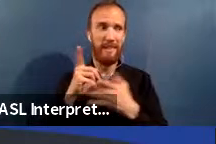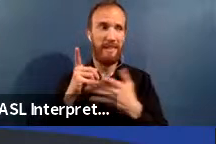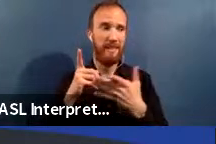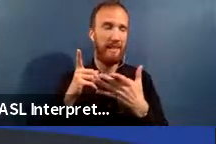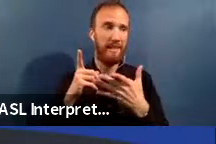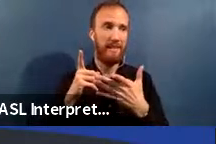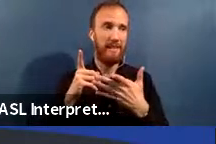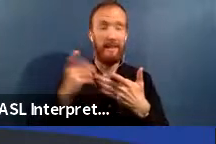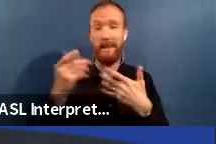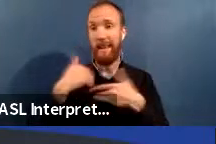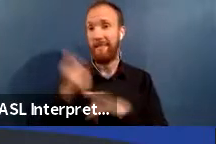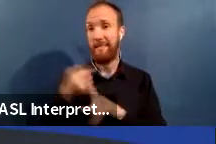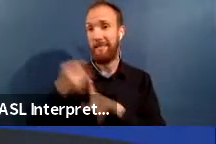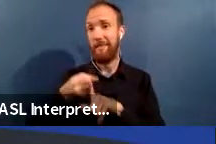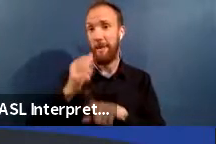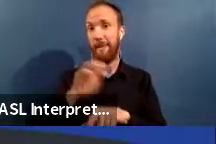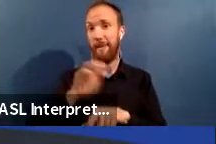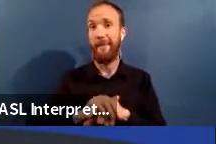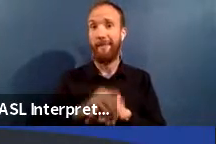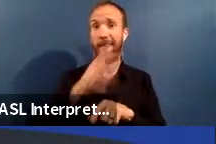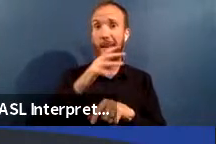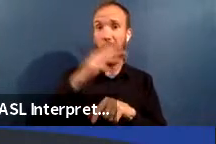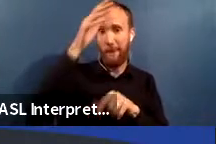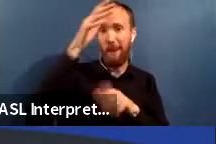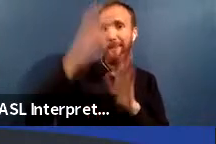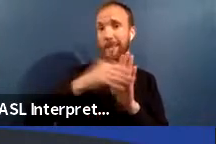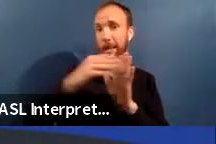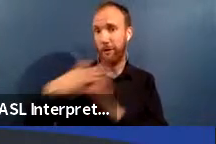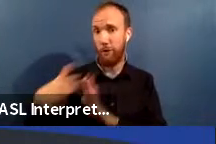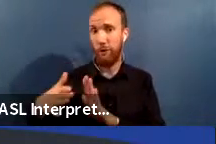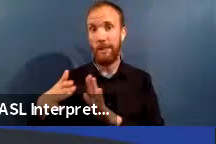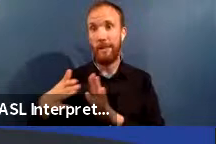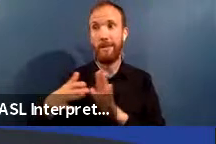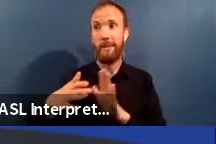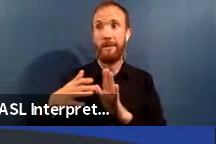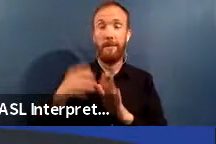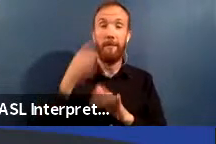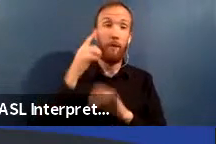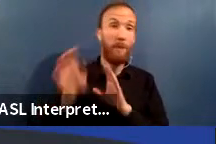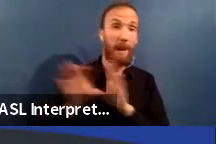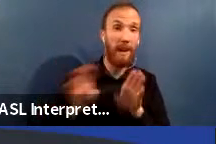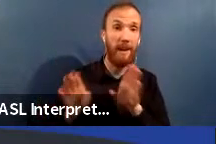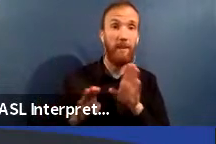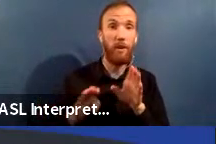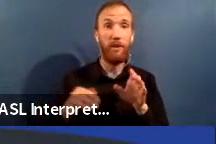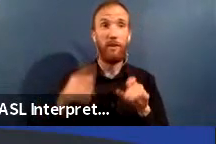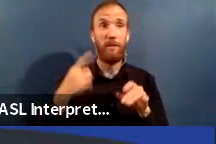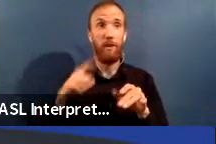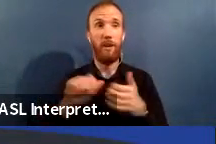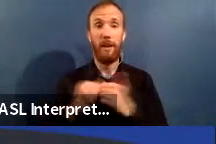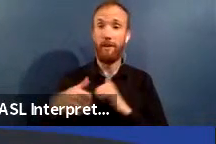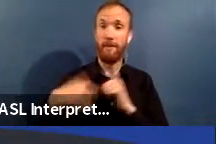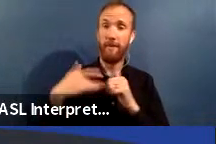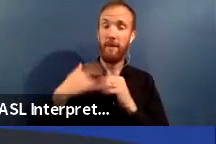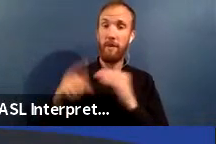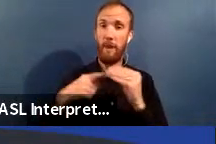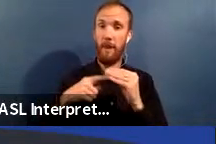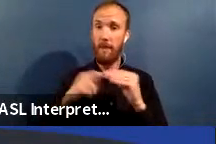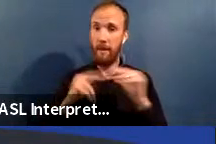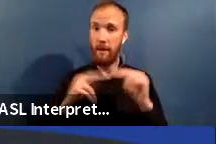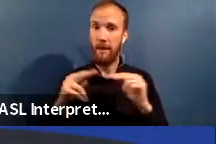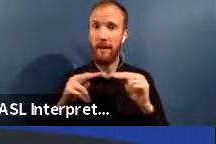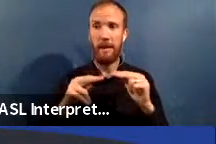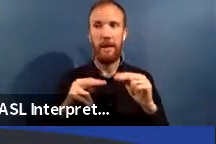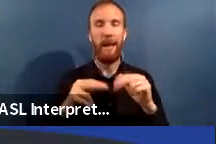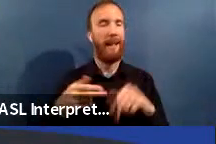impact on student behavior and faculty morale. And we heard you last year, and it is included in